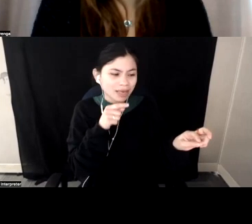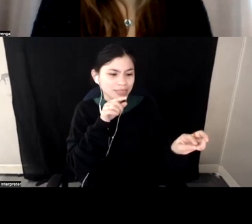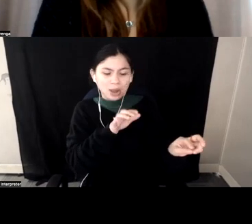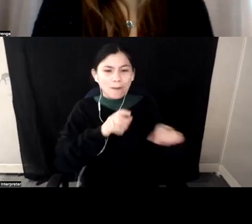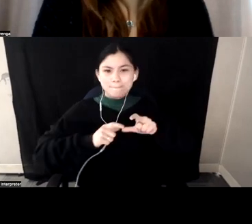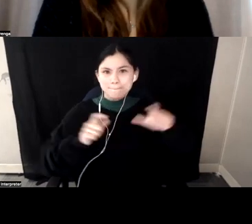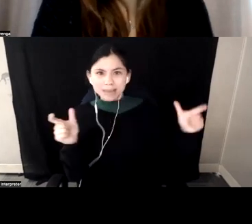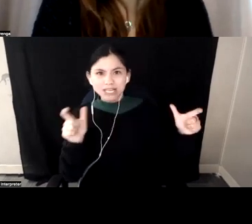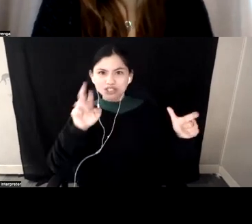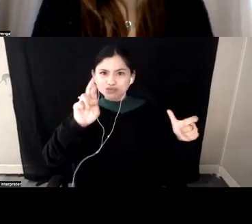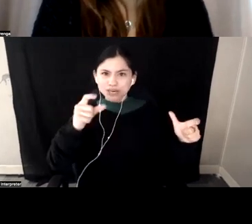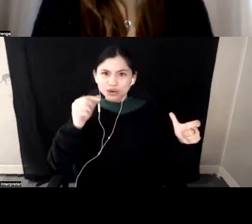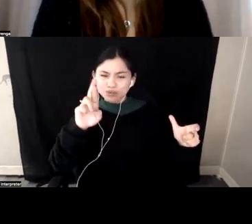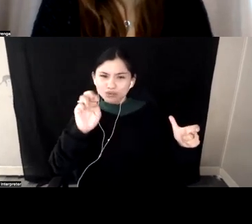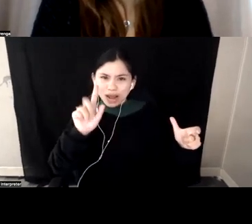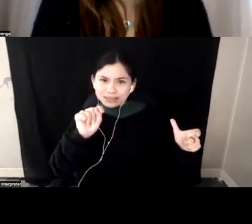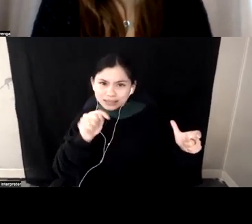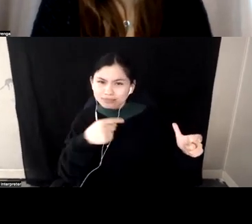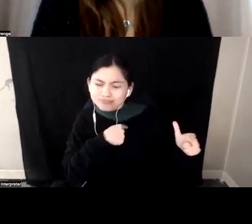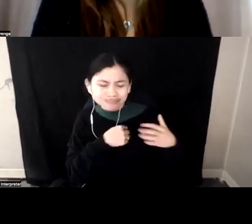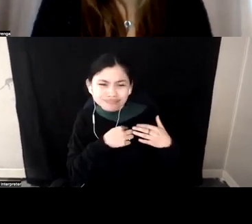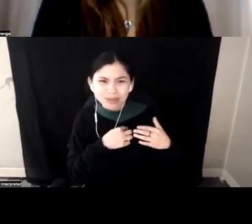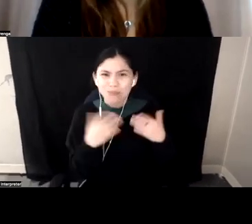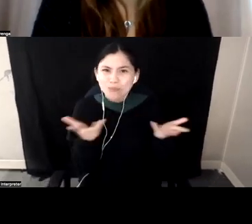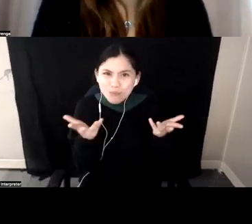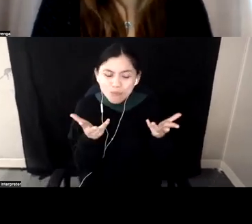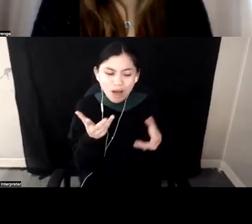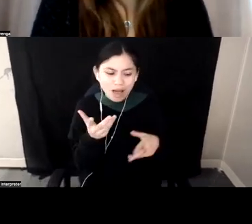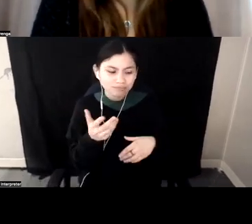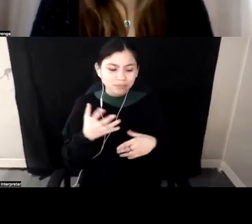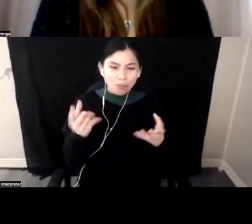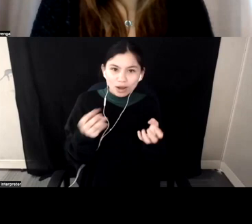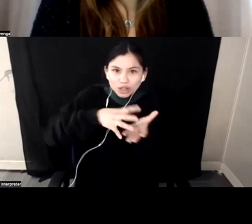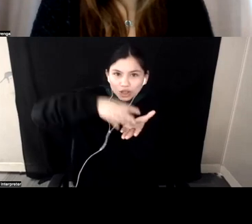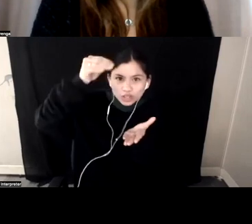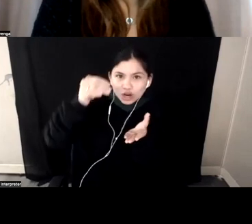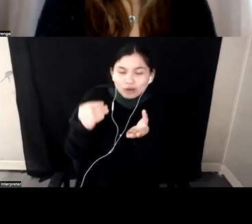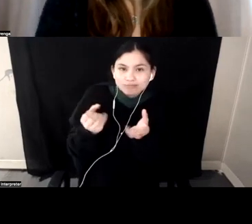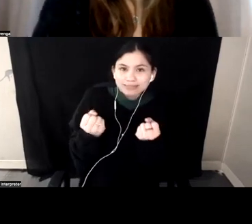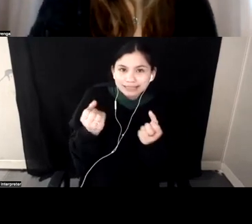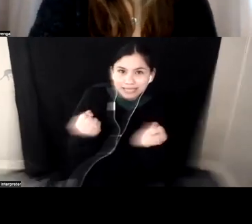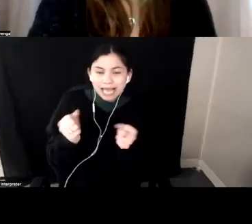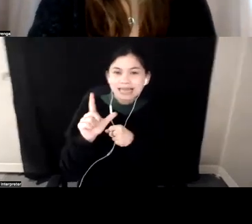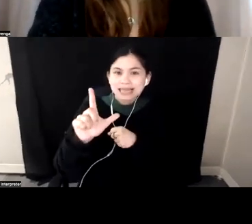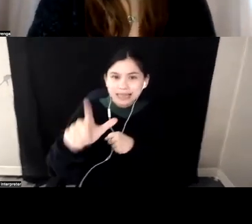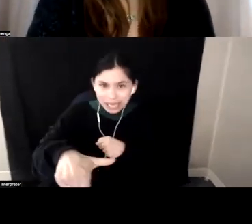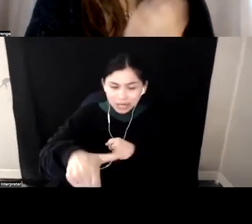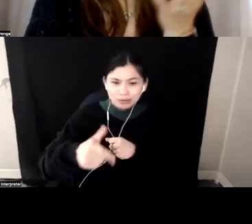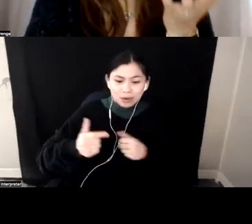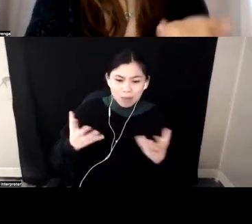regret was that they wished they would have learned sign language when they were much younger. So